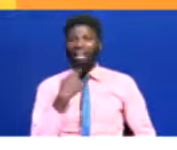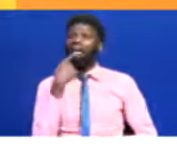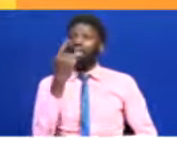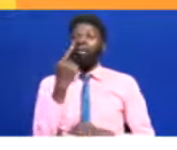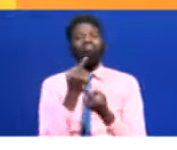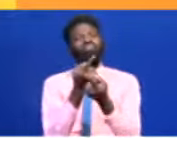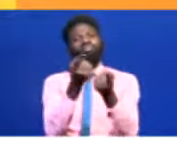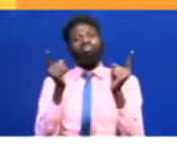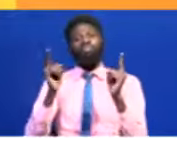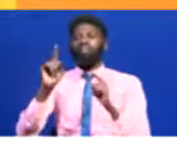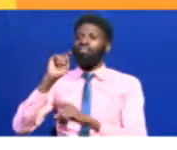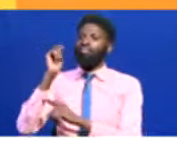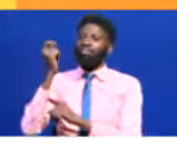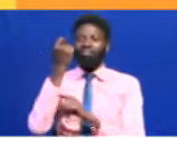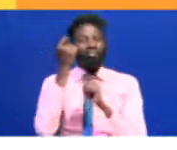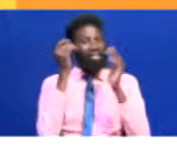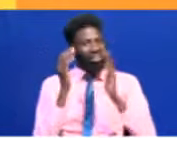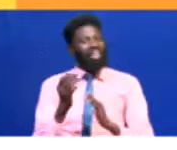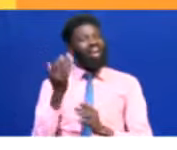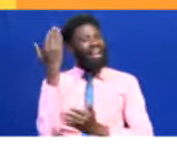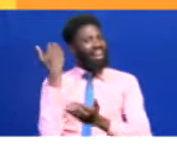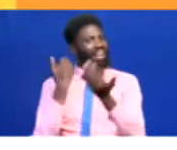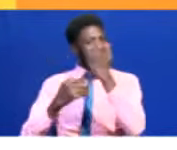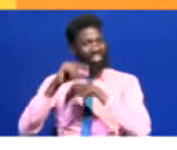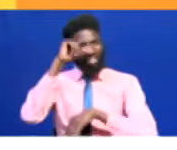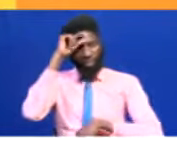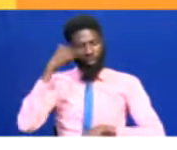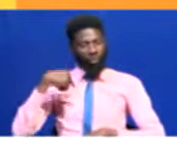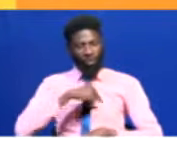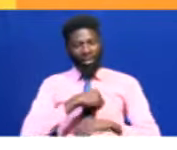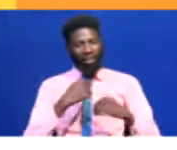in the last administration, we had